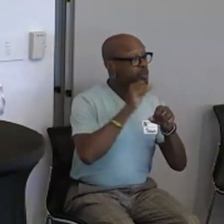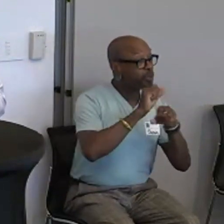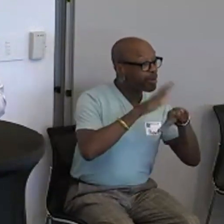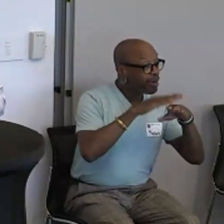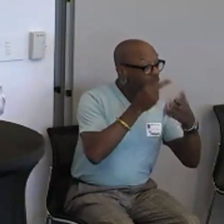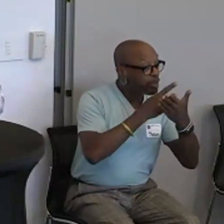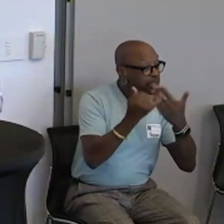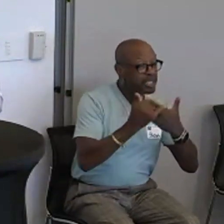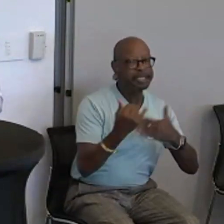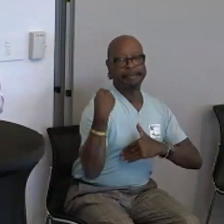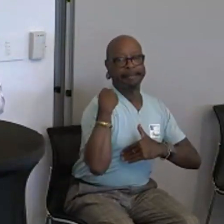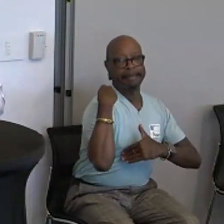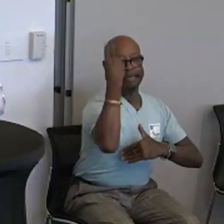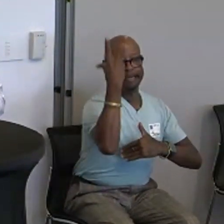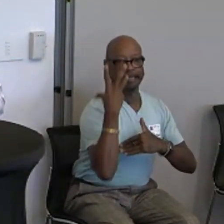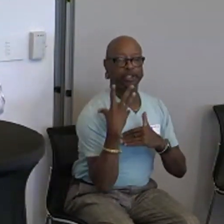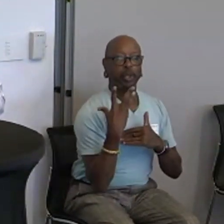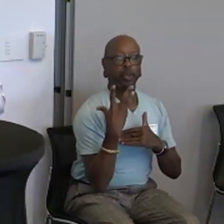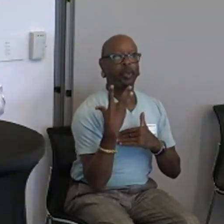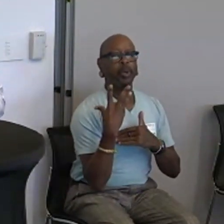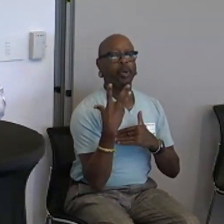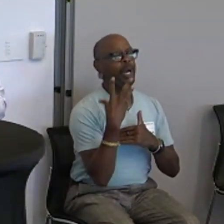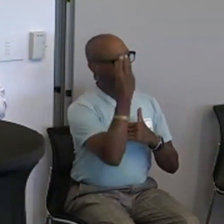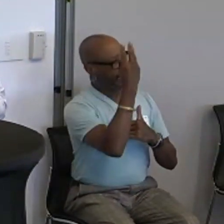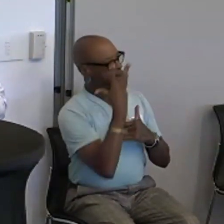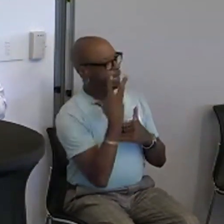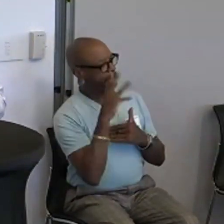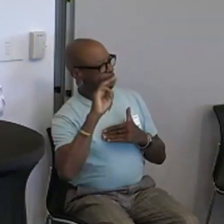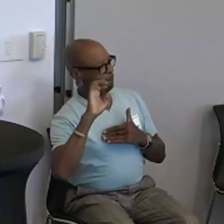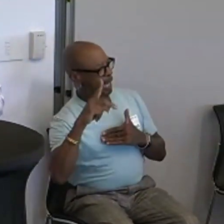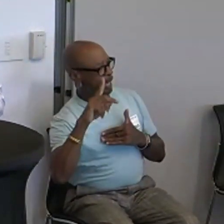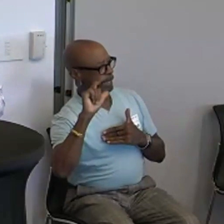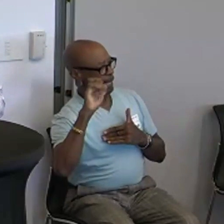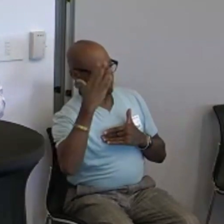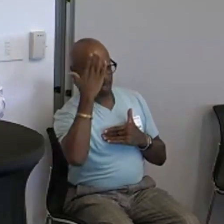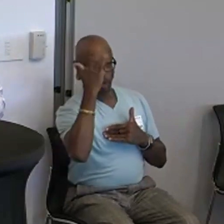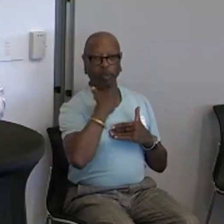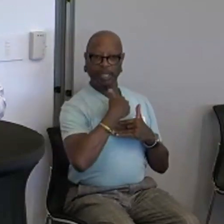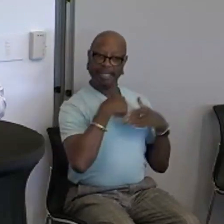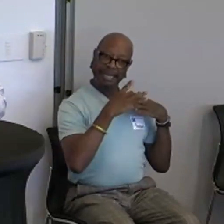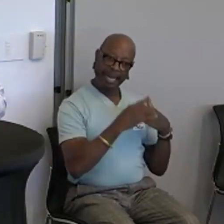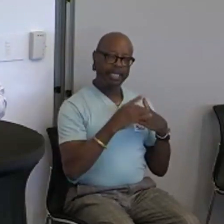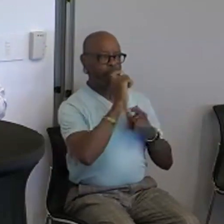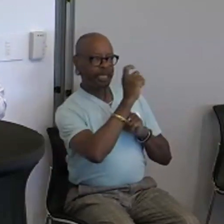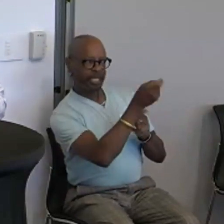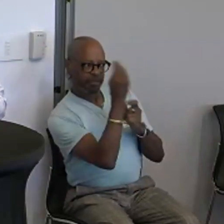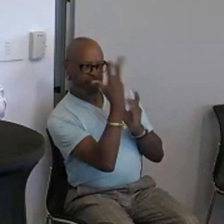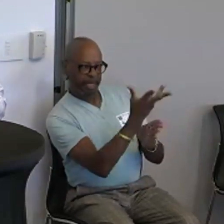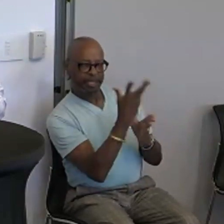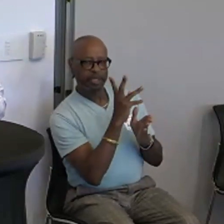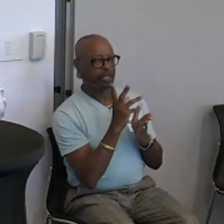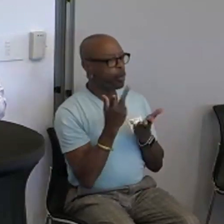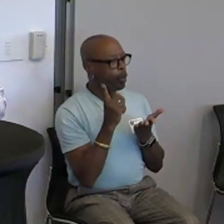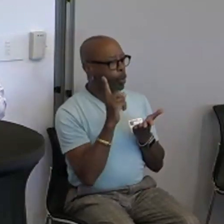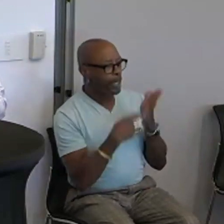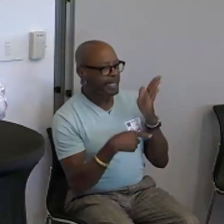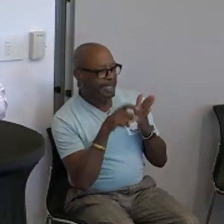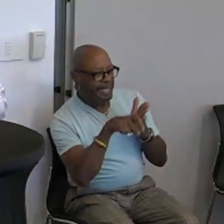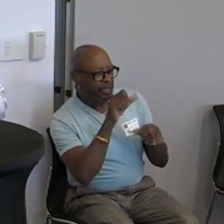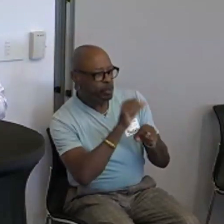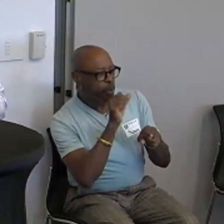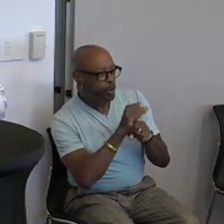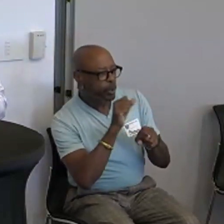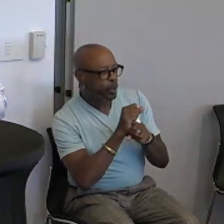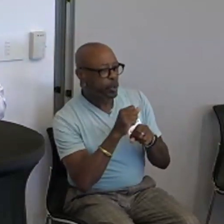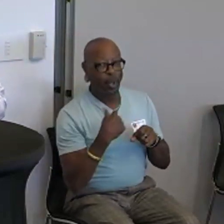know. Let the LightHouse know. Let the Mad Lab know. We can guide you. We can give you information about where the gaps are, what needs work.